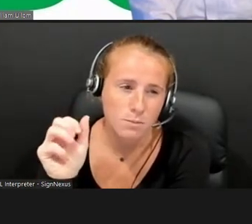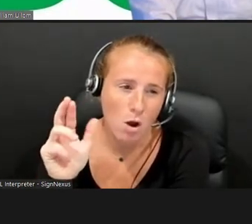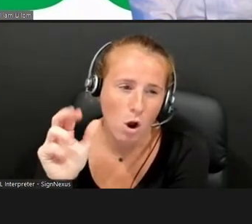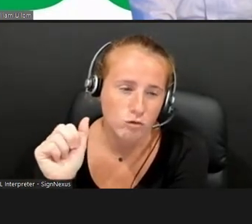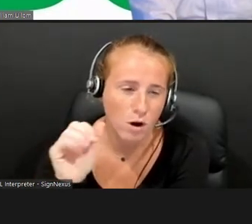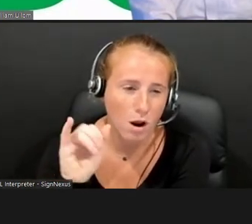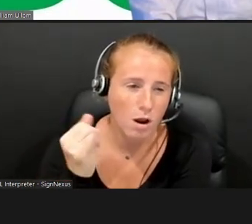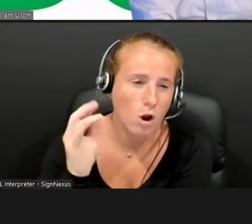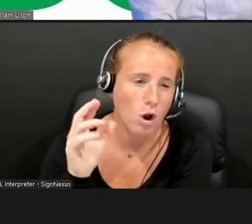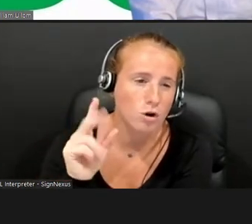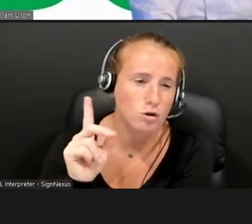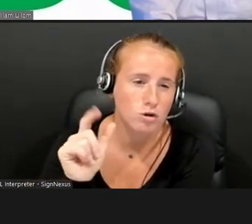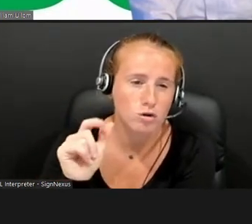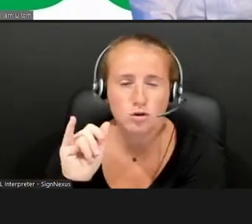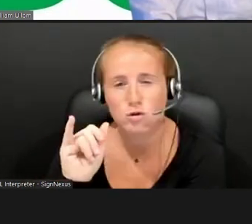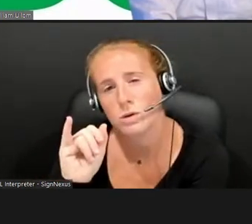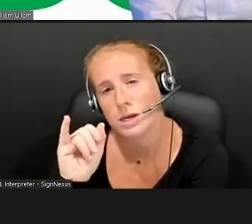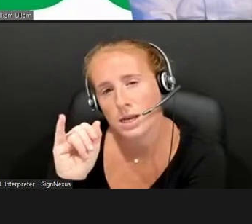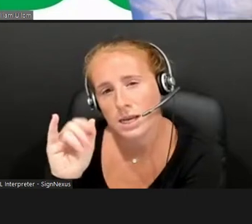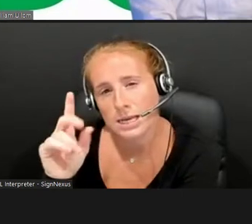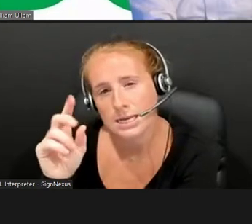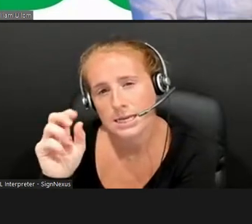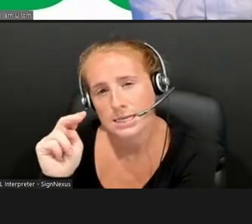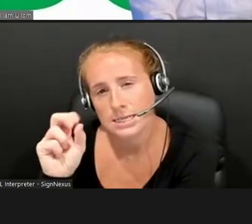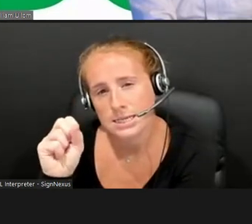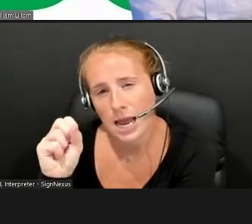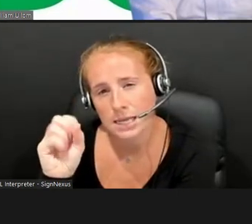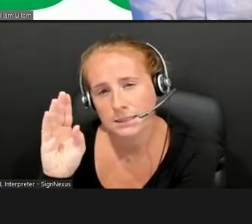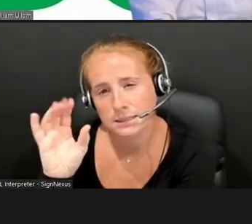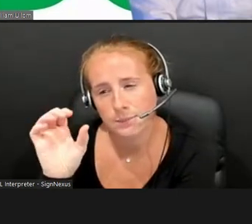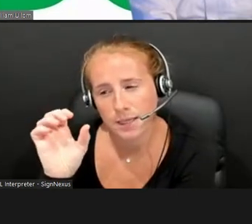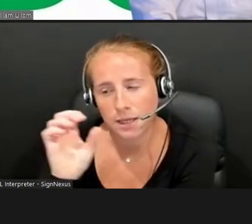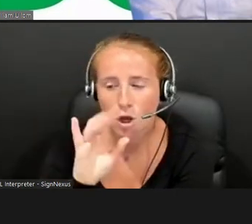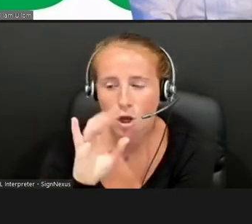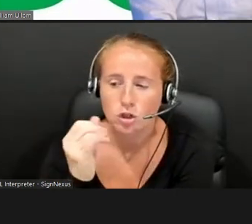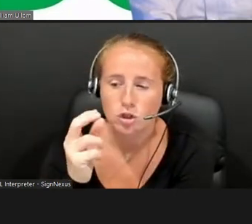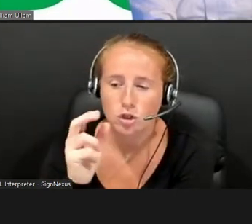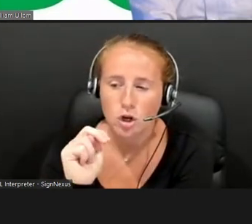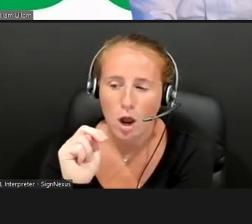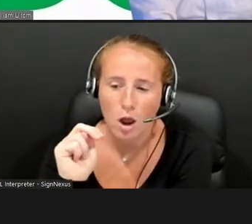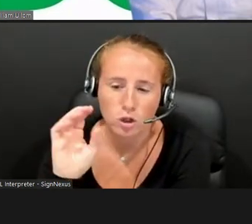Judy denske John jamillo